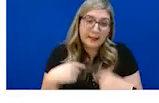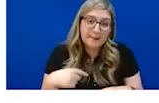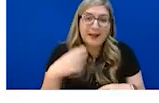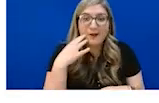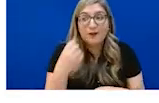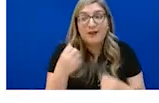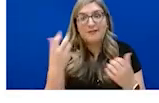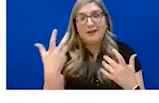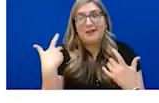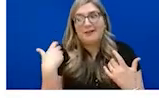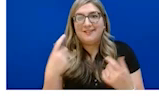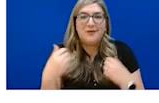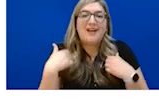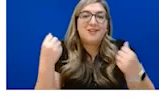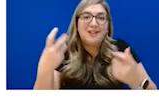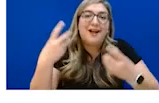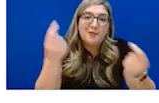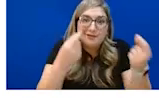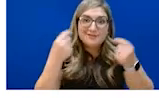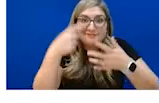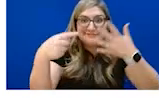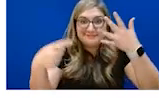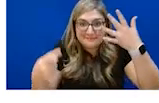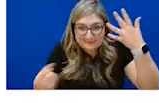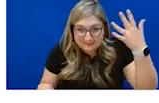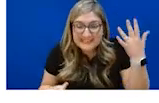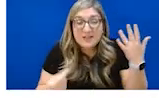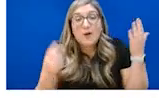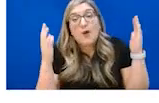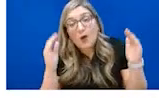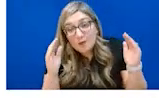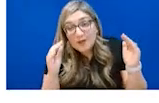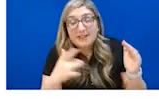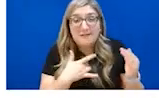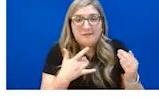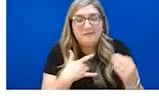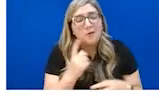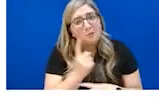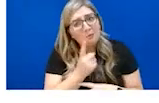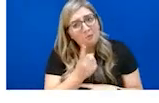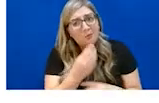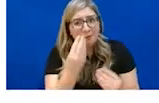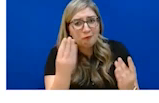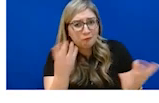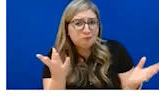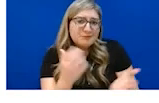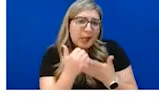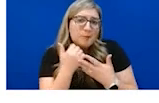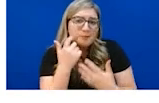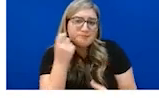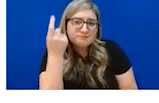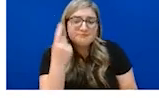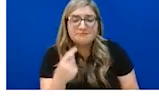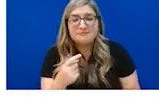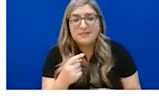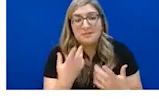a gazillion other things you could be doing. I hope that you found this informative and just a conversation starter, because